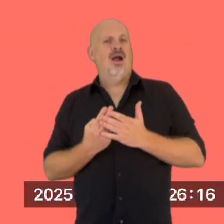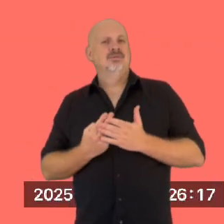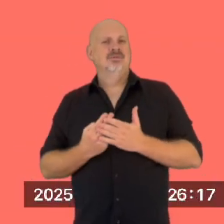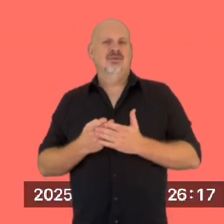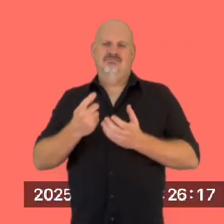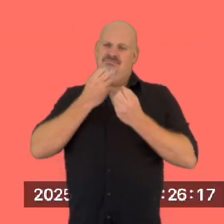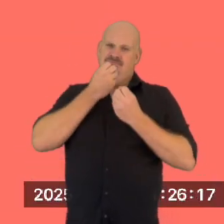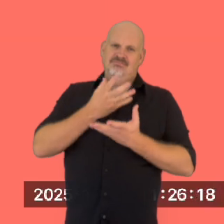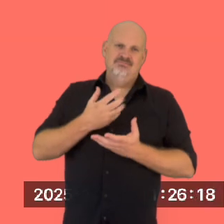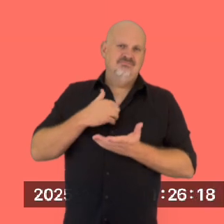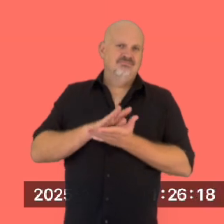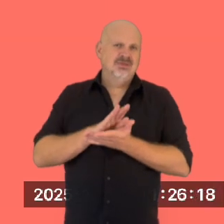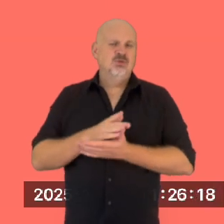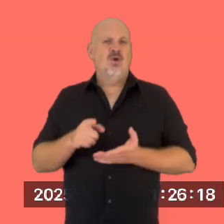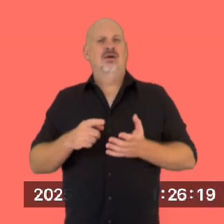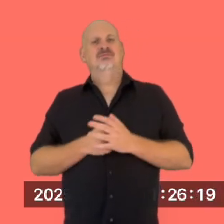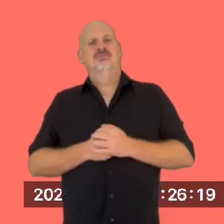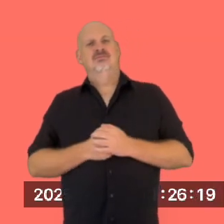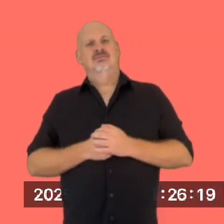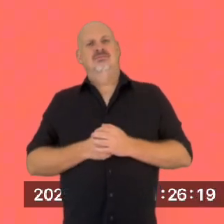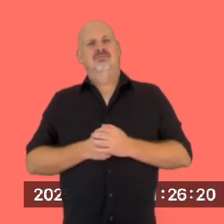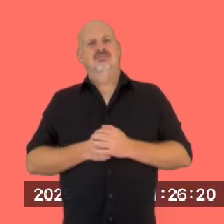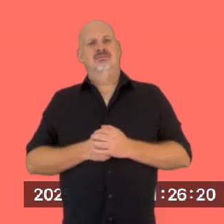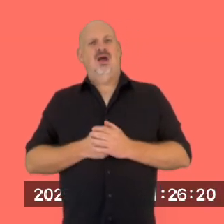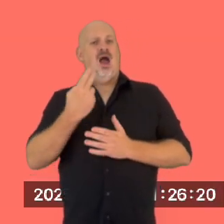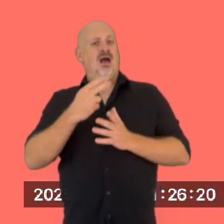really like pop art. That's a great thing.